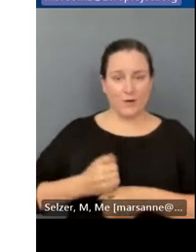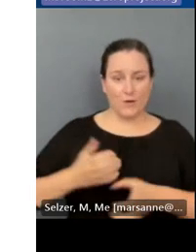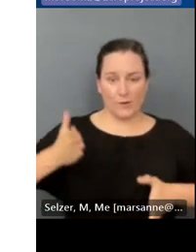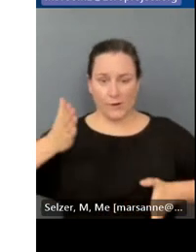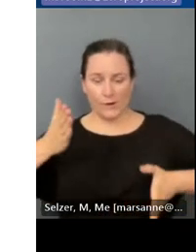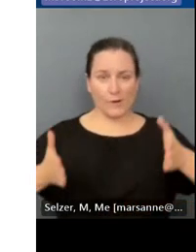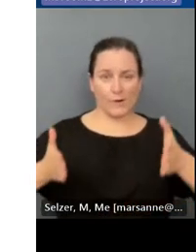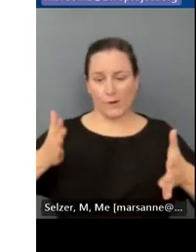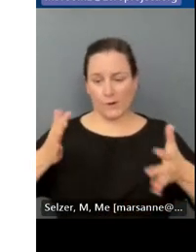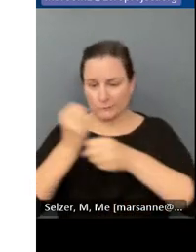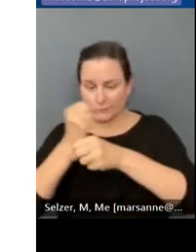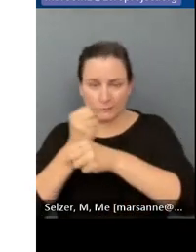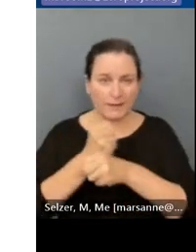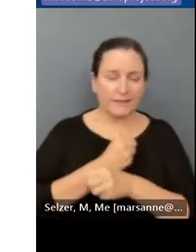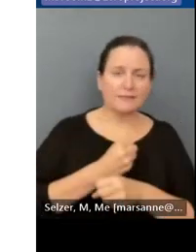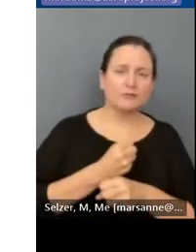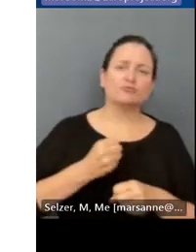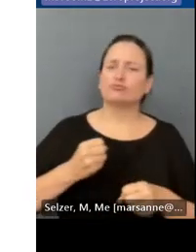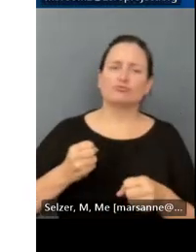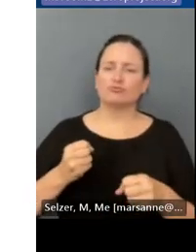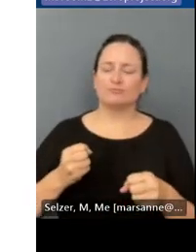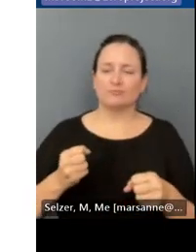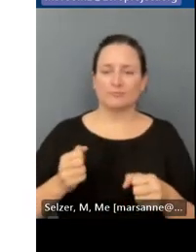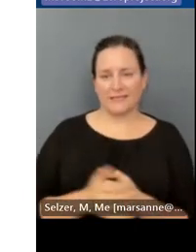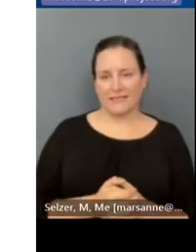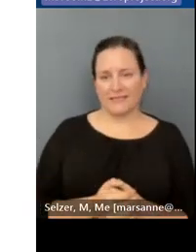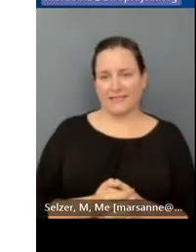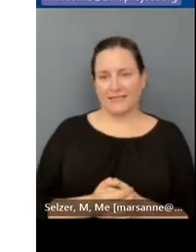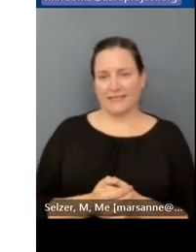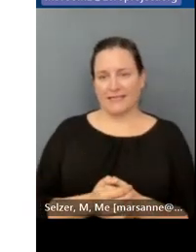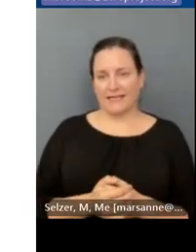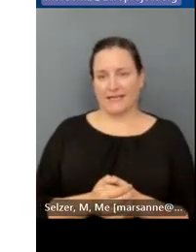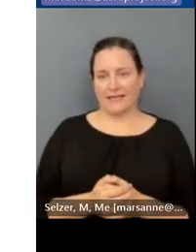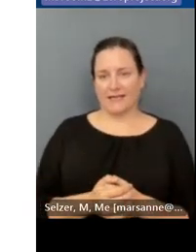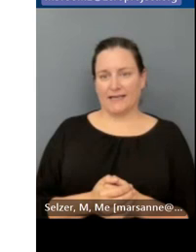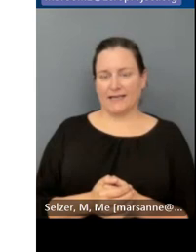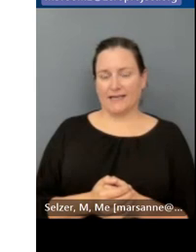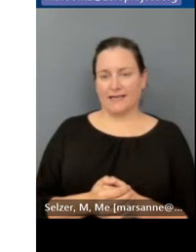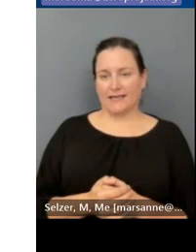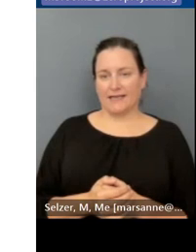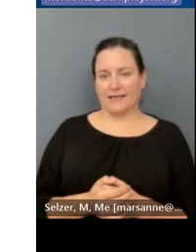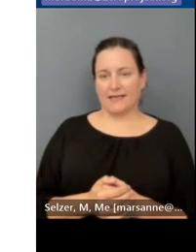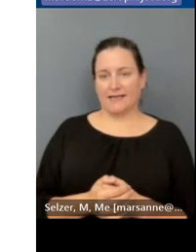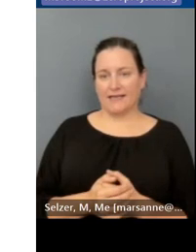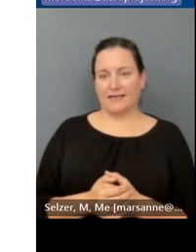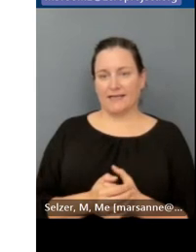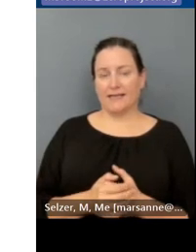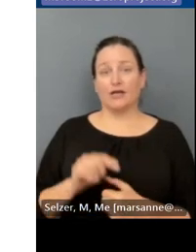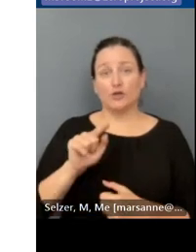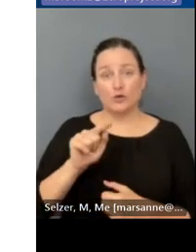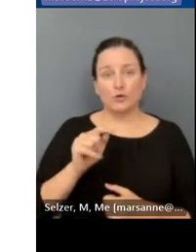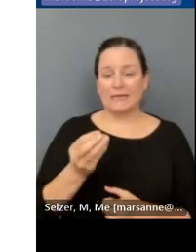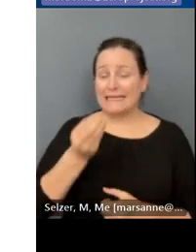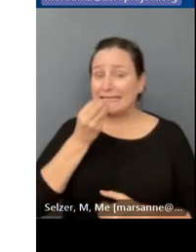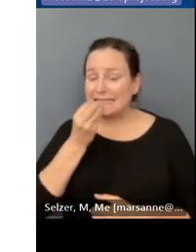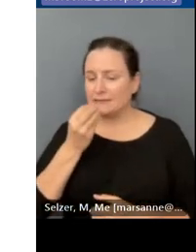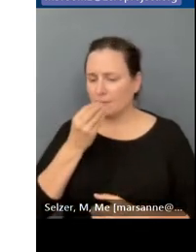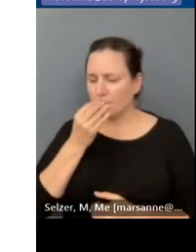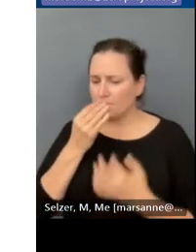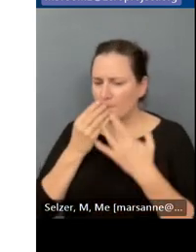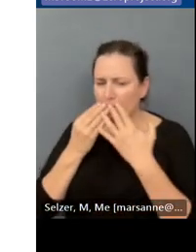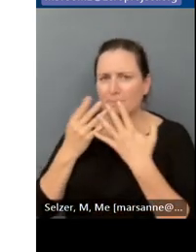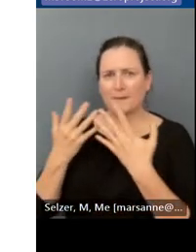It's also the unseen wonder behind every delicious bite, every blooming flower, and